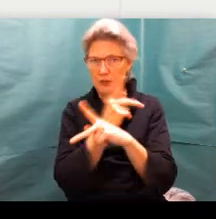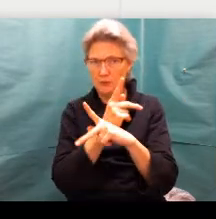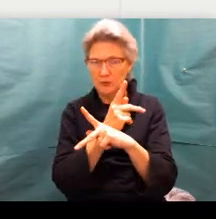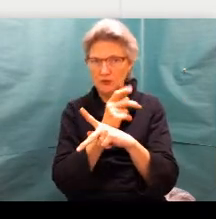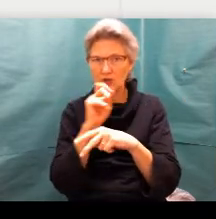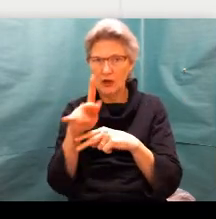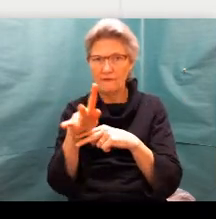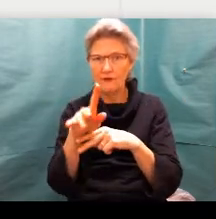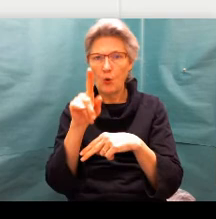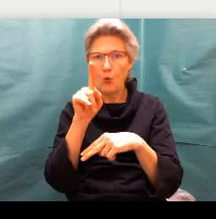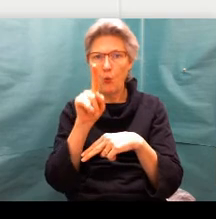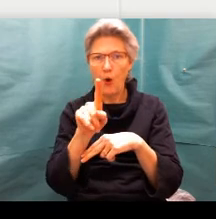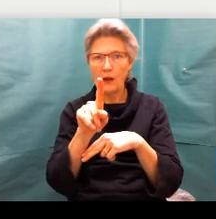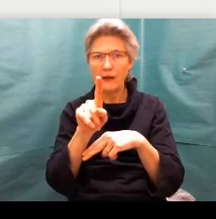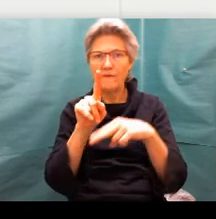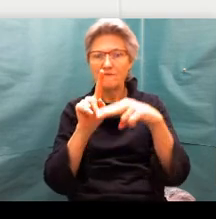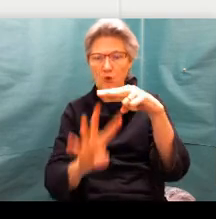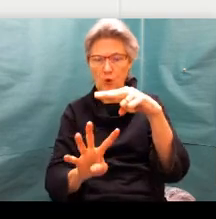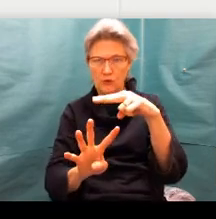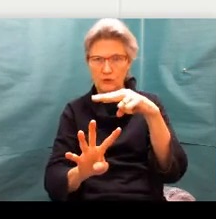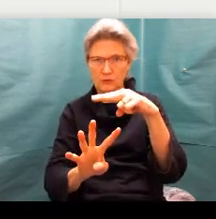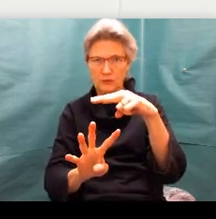of 1/4.